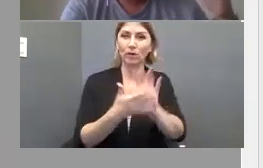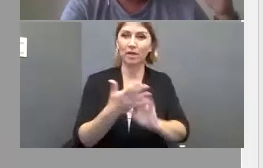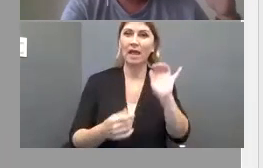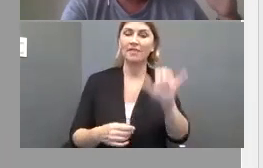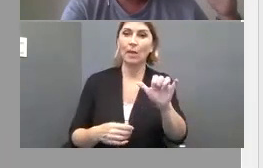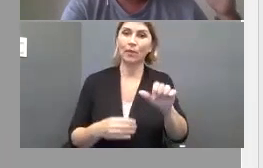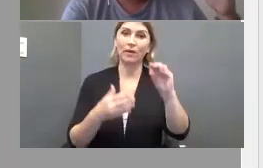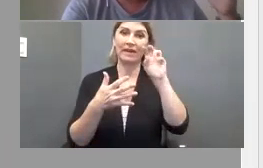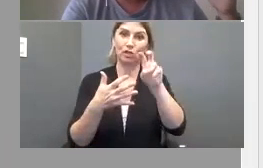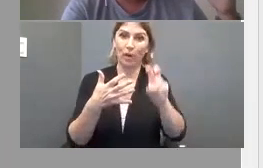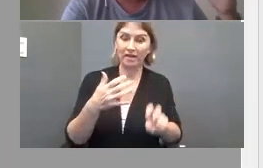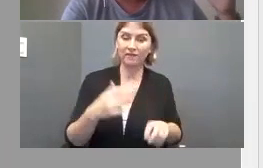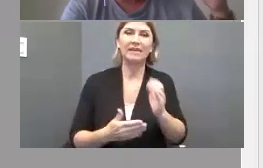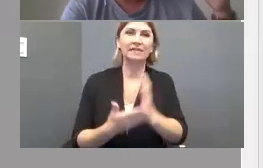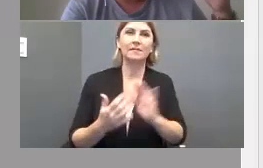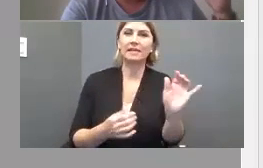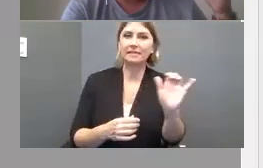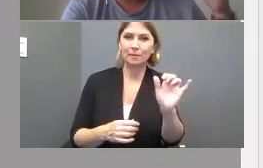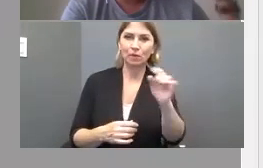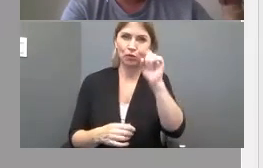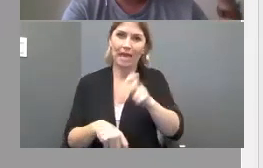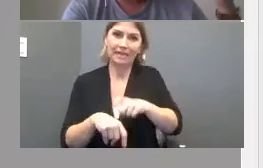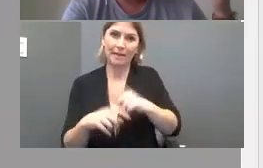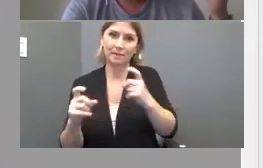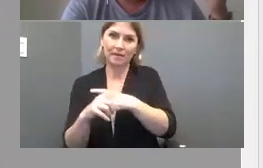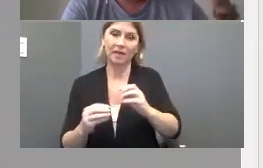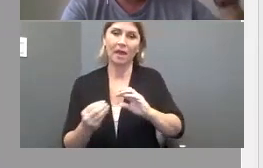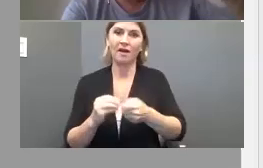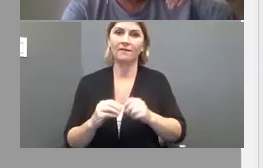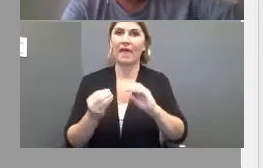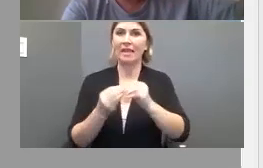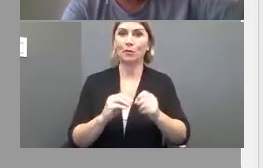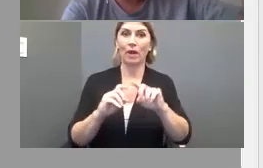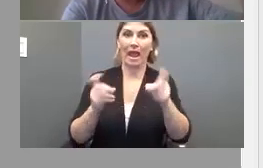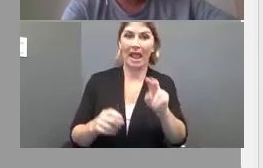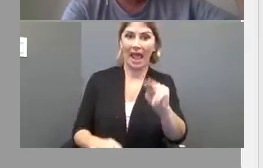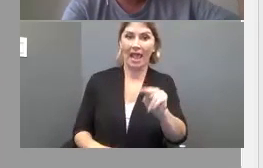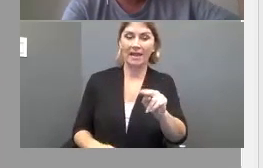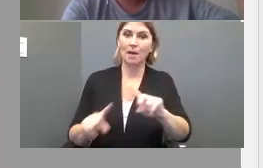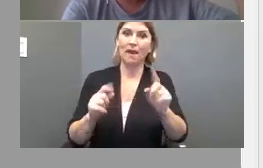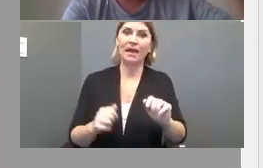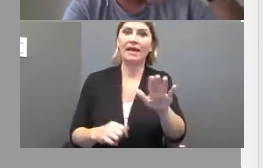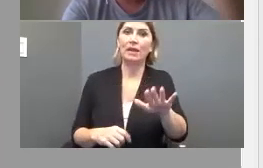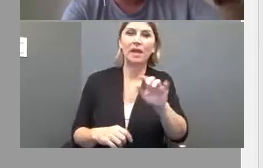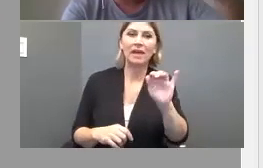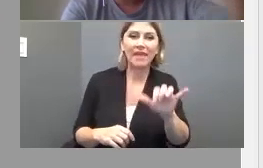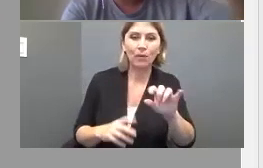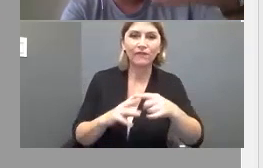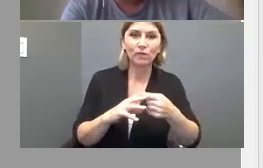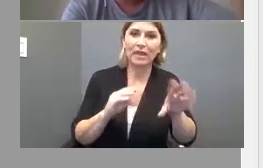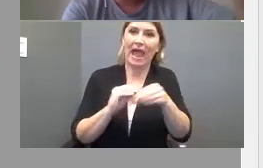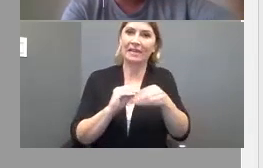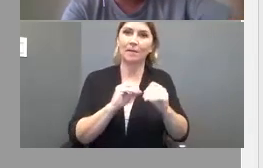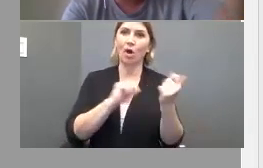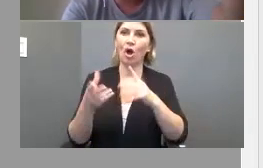iterative, something similar to this thing where our time complexity of a number n was essentially an additive approach where we were adding up all the